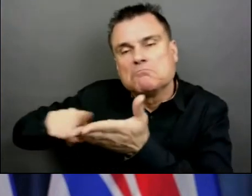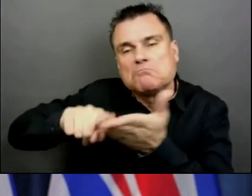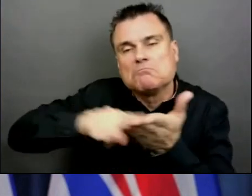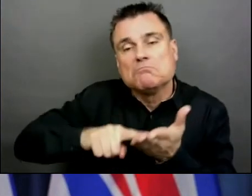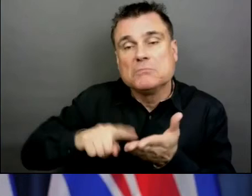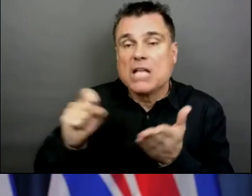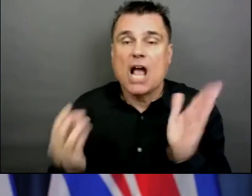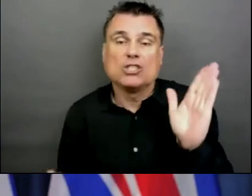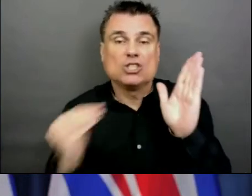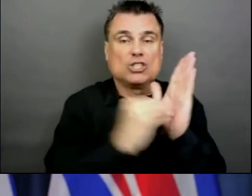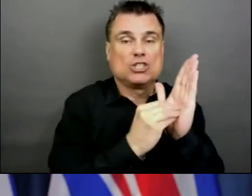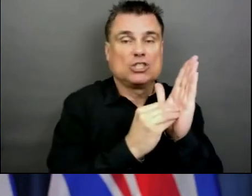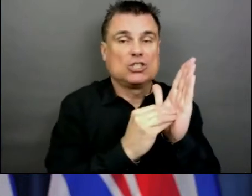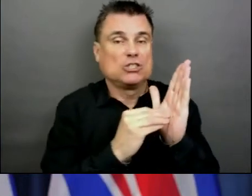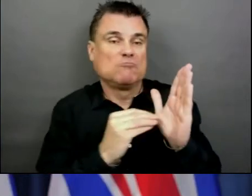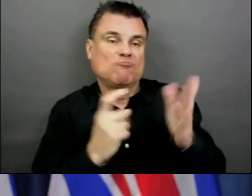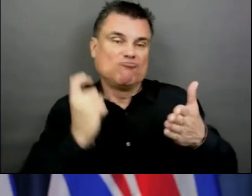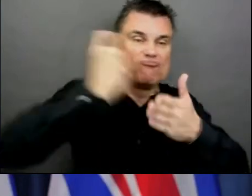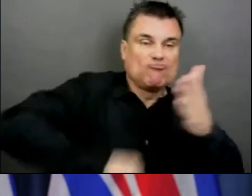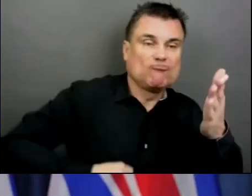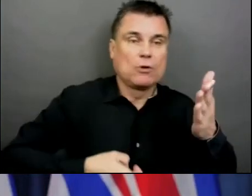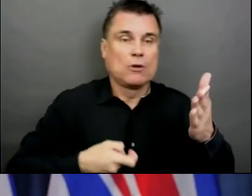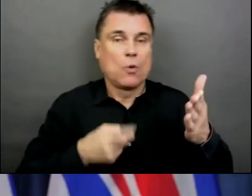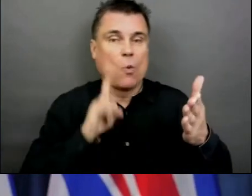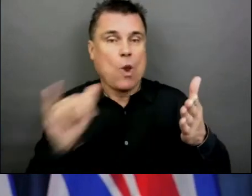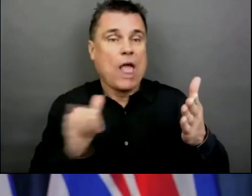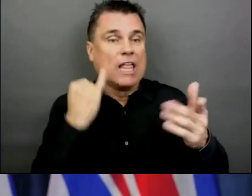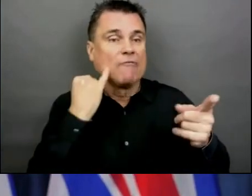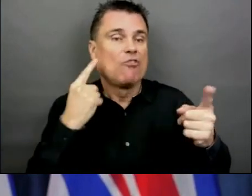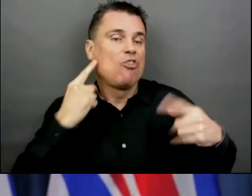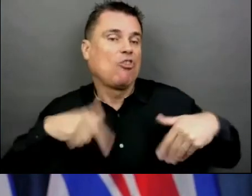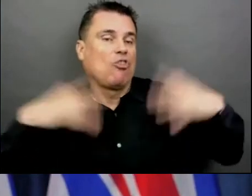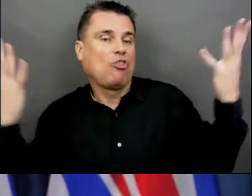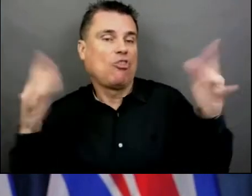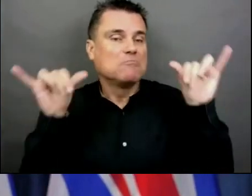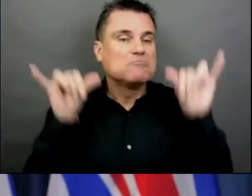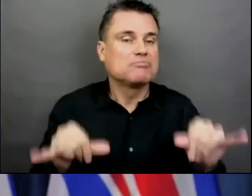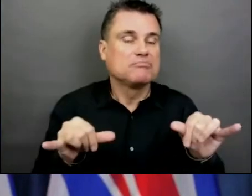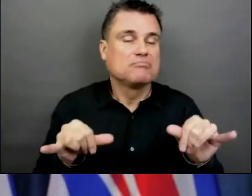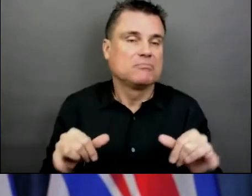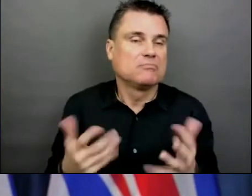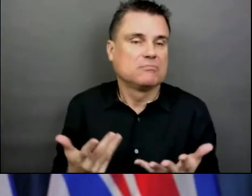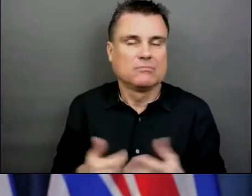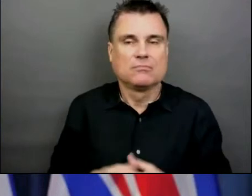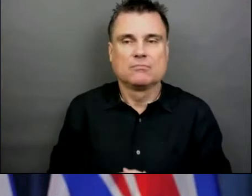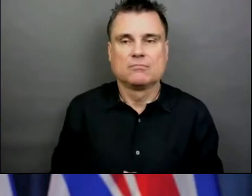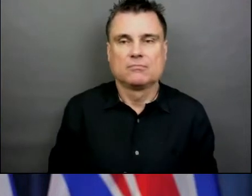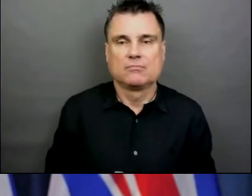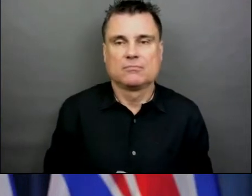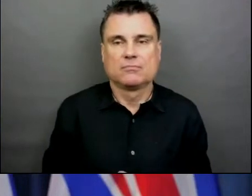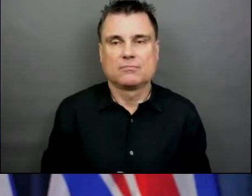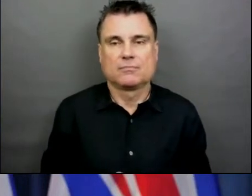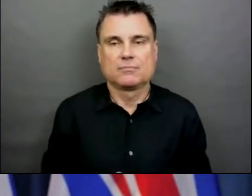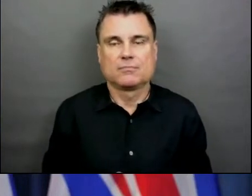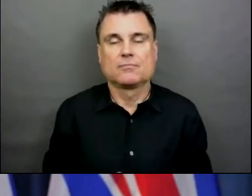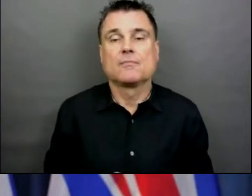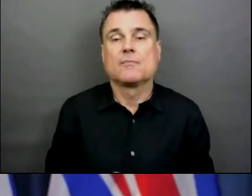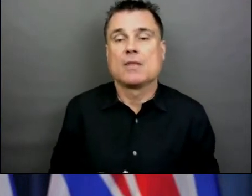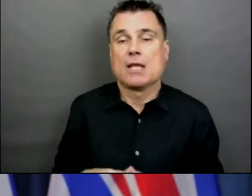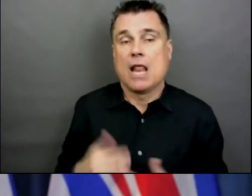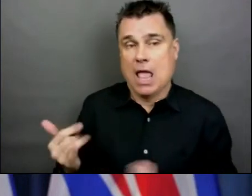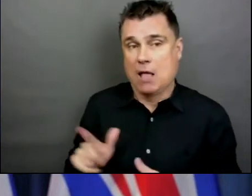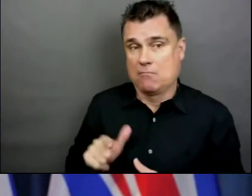charges can be laid against this individual. Nicolas, would you like to answer Richard's initial